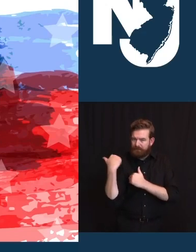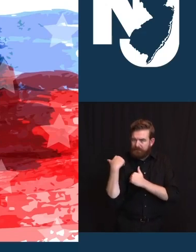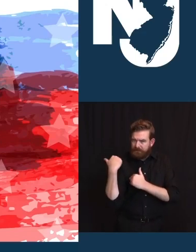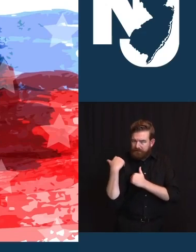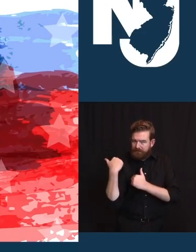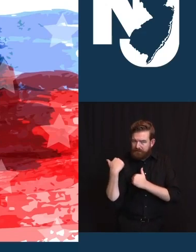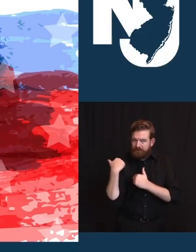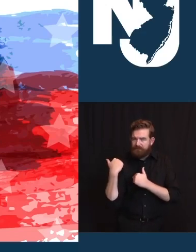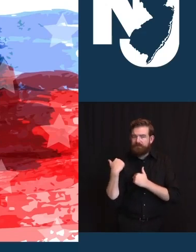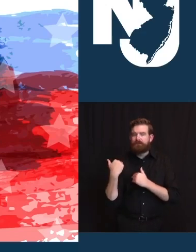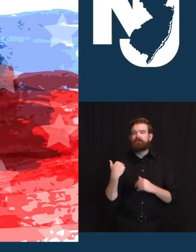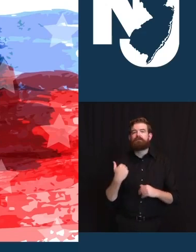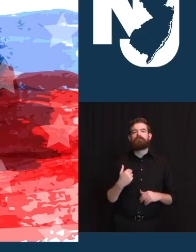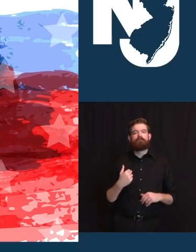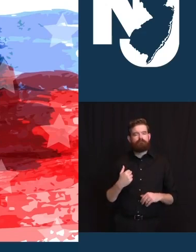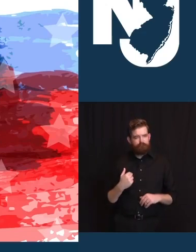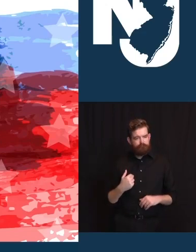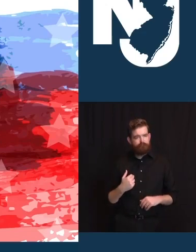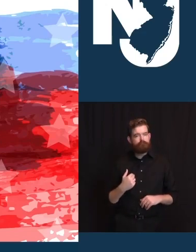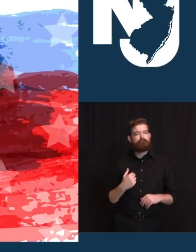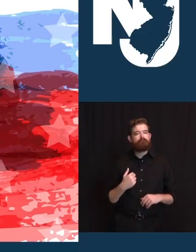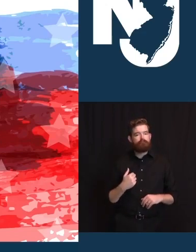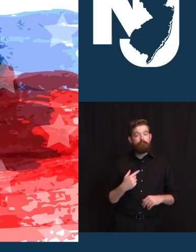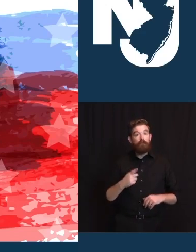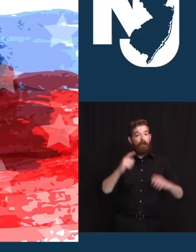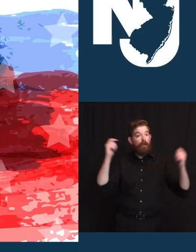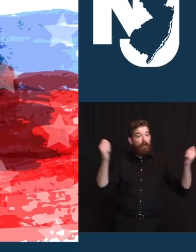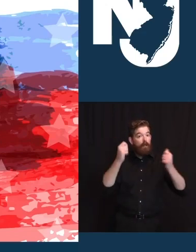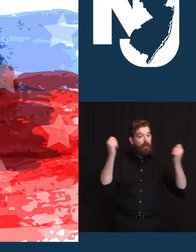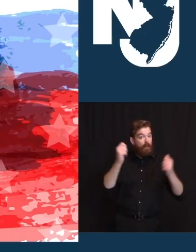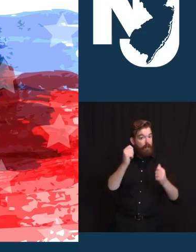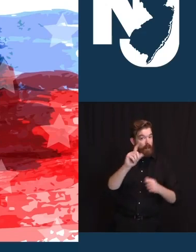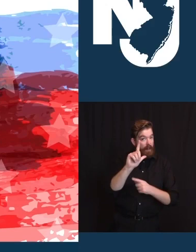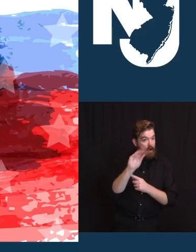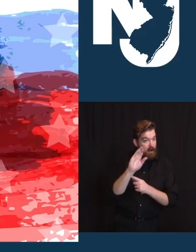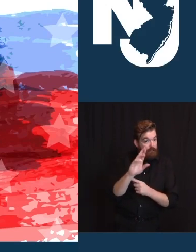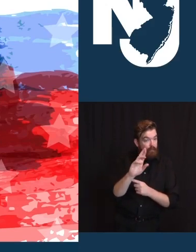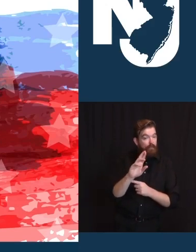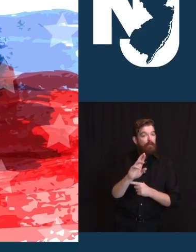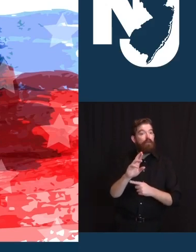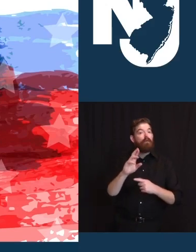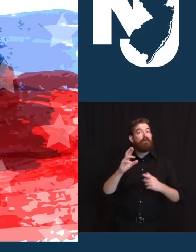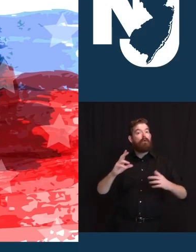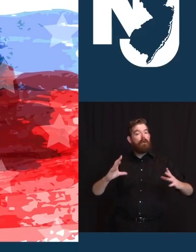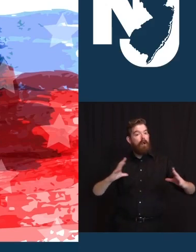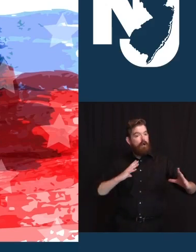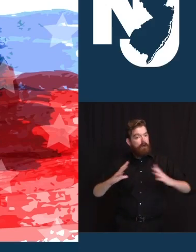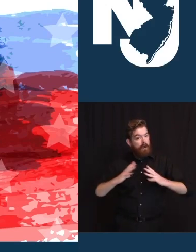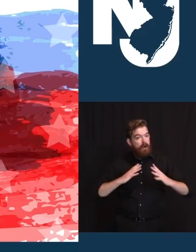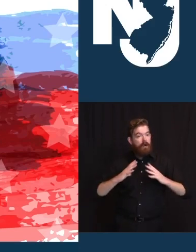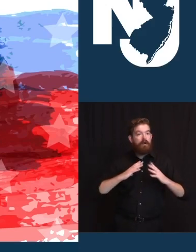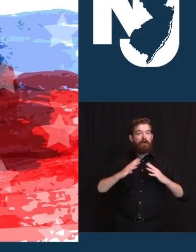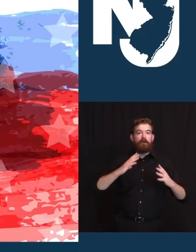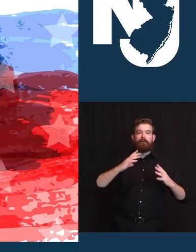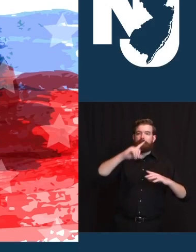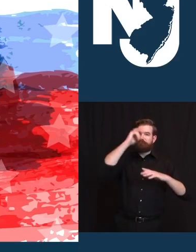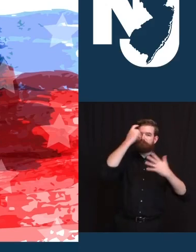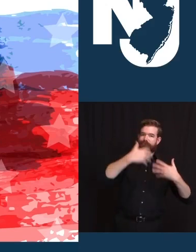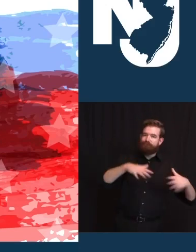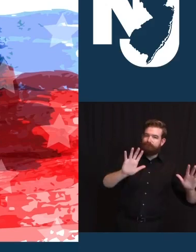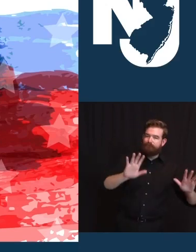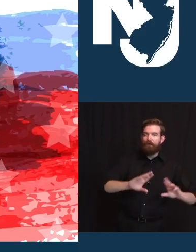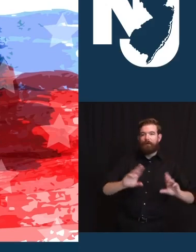as we celebrate labor, as we celebrate a great American holiday, as we celebrate the end of summer, and as we turn a page to going back to school, and we're getting